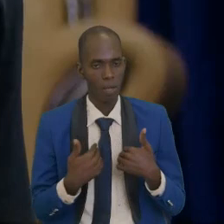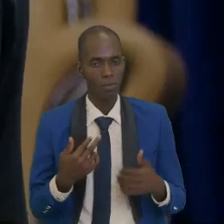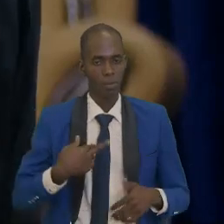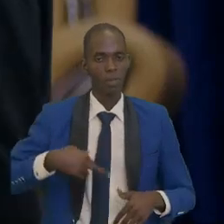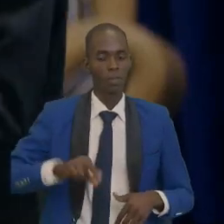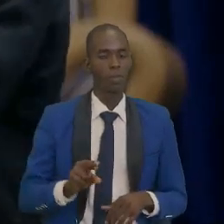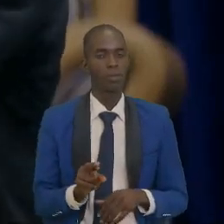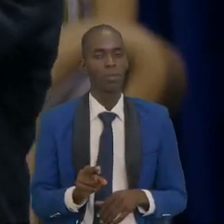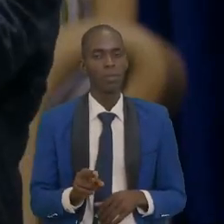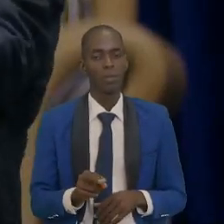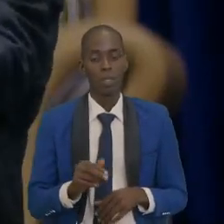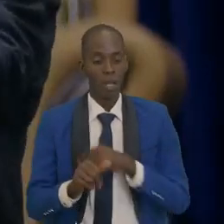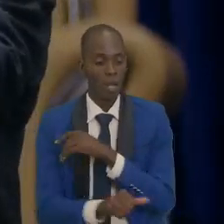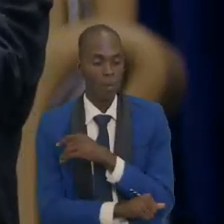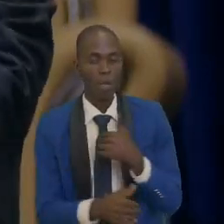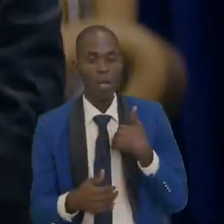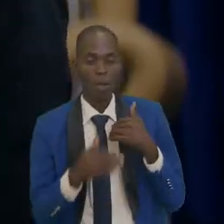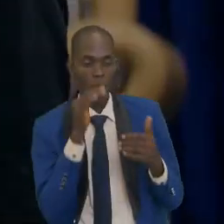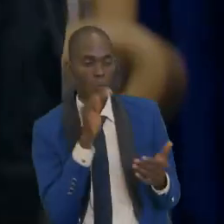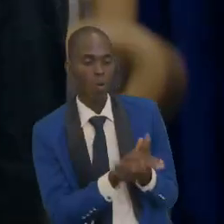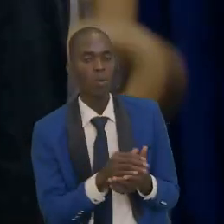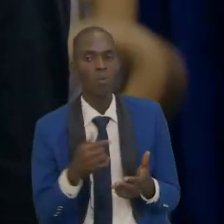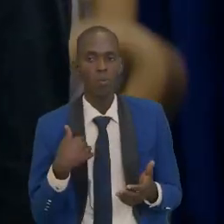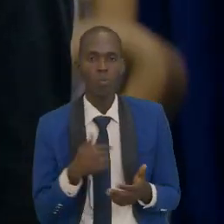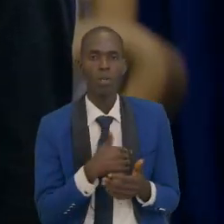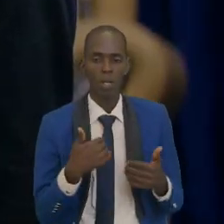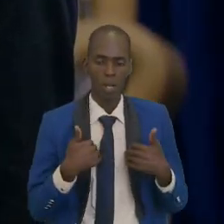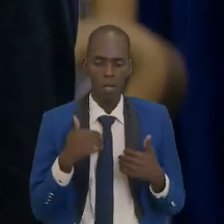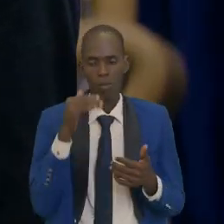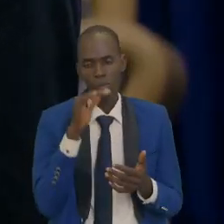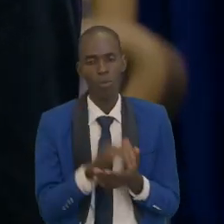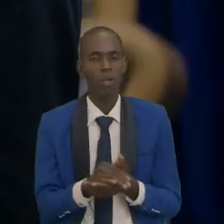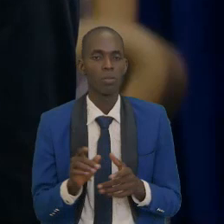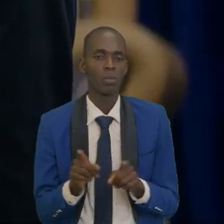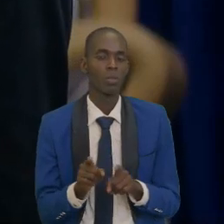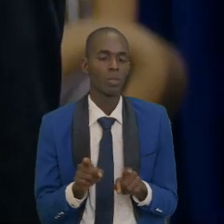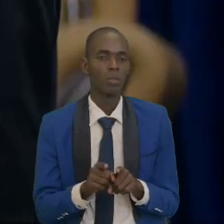he had a wife we have wives bad foreign